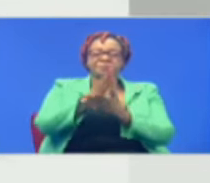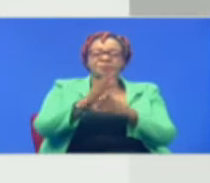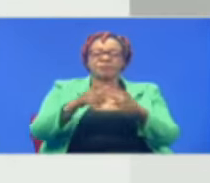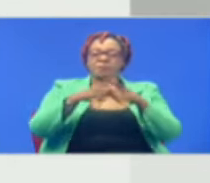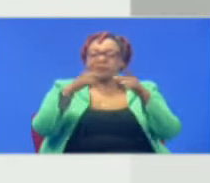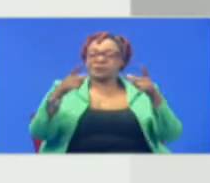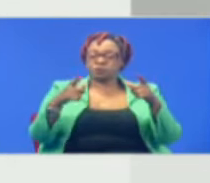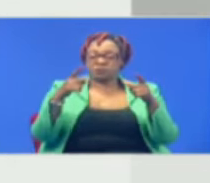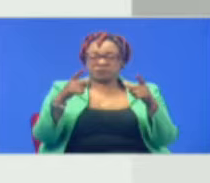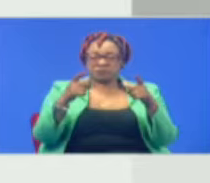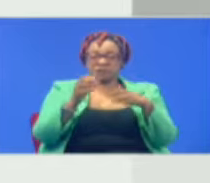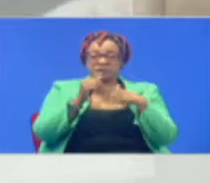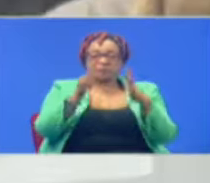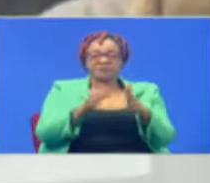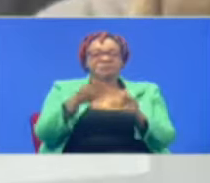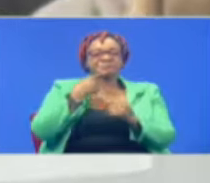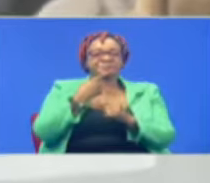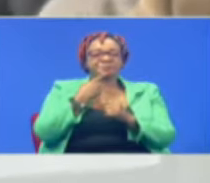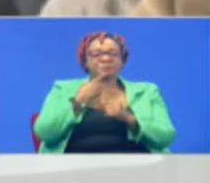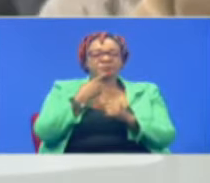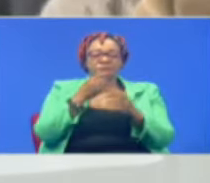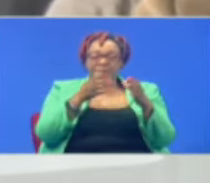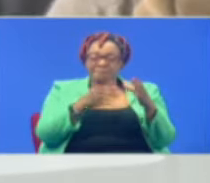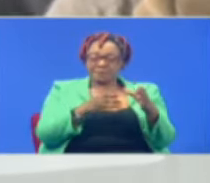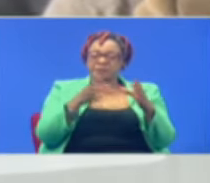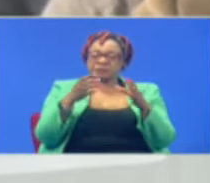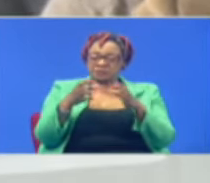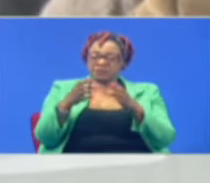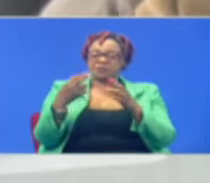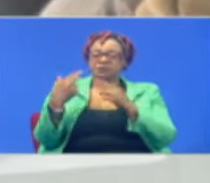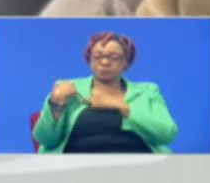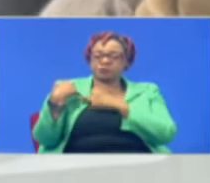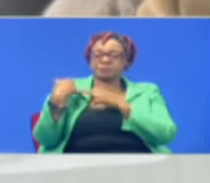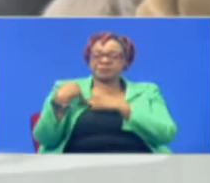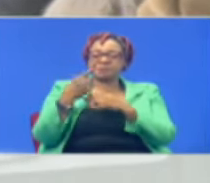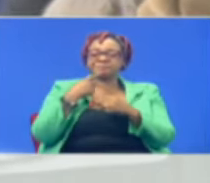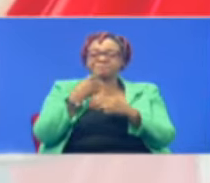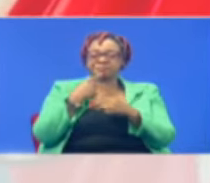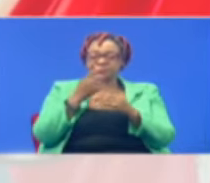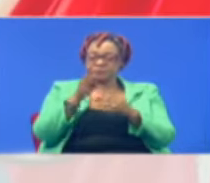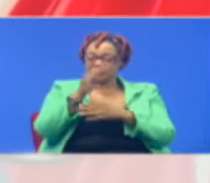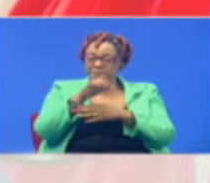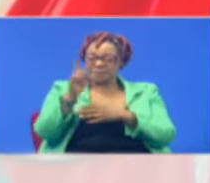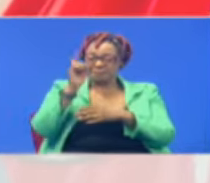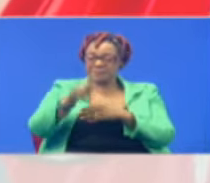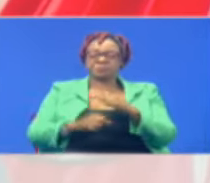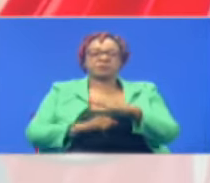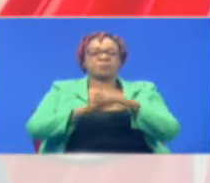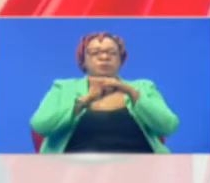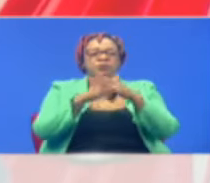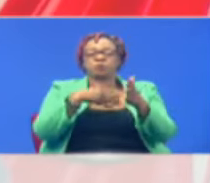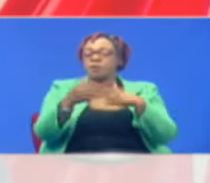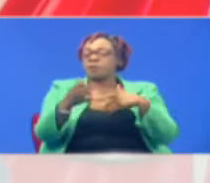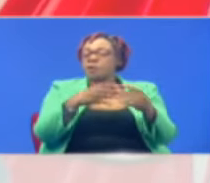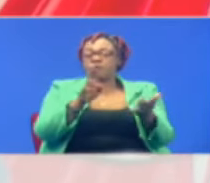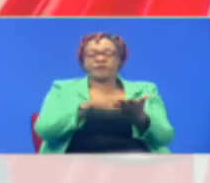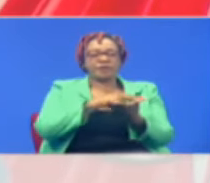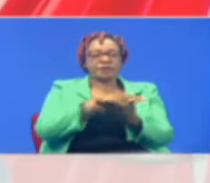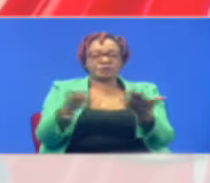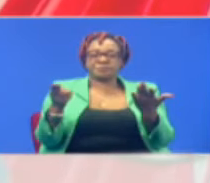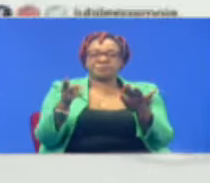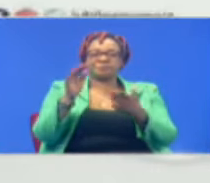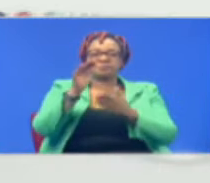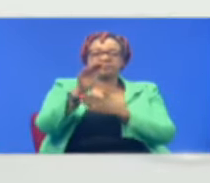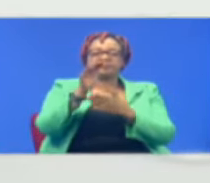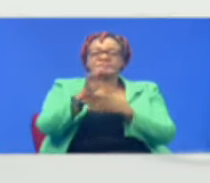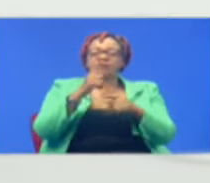assemblies notes that it is the party position that the bill is supported without fail. In calling for total support, the letter